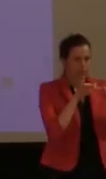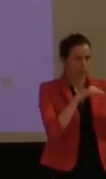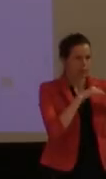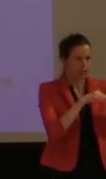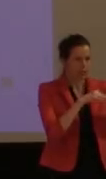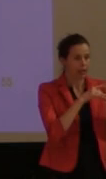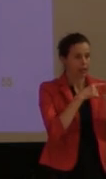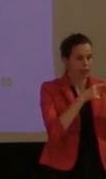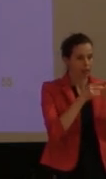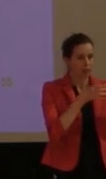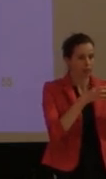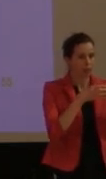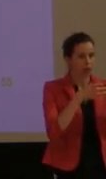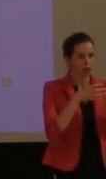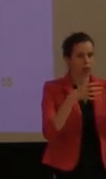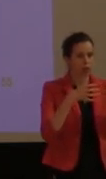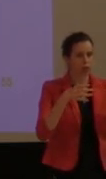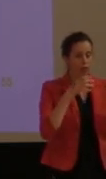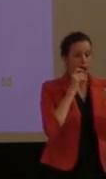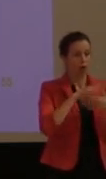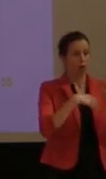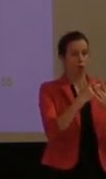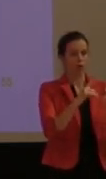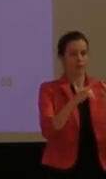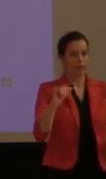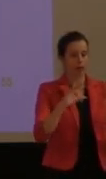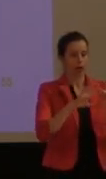on the findings rather than trying to capture everything at once.